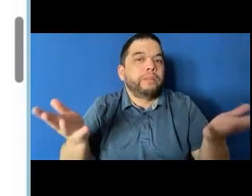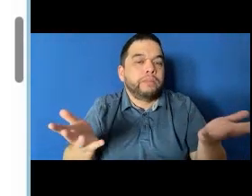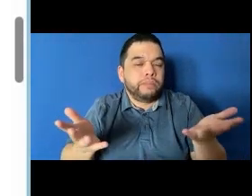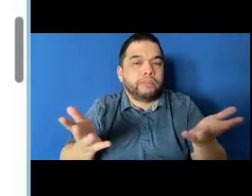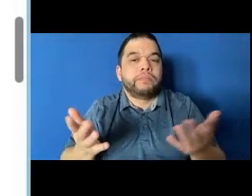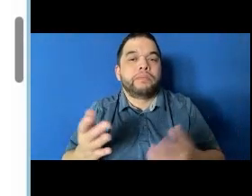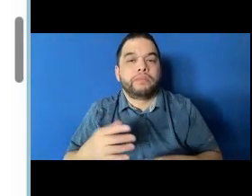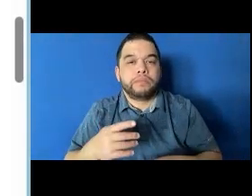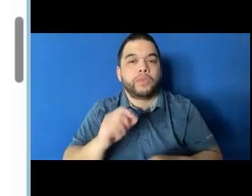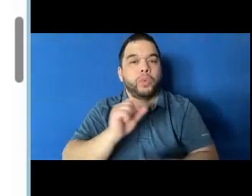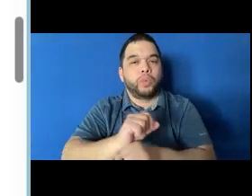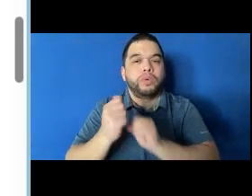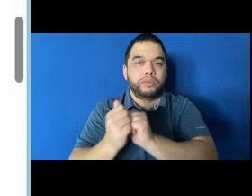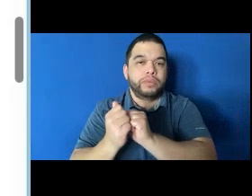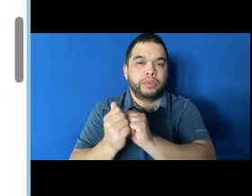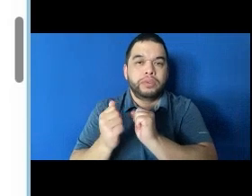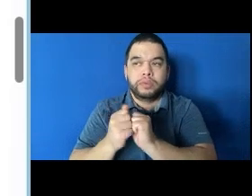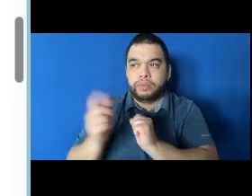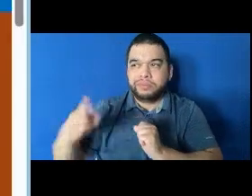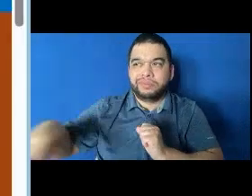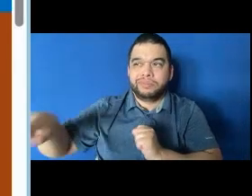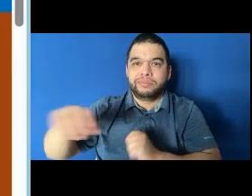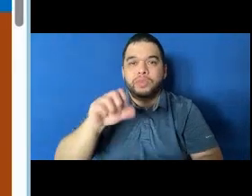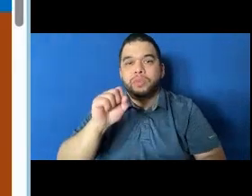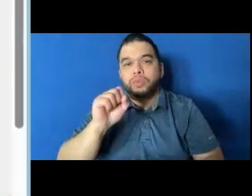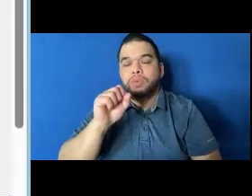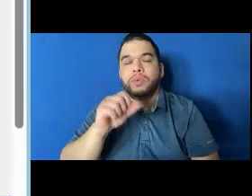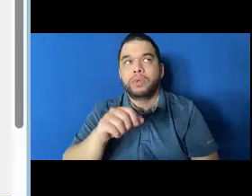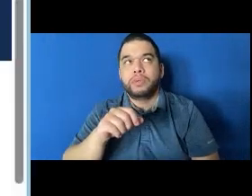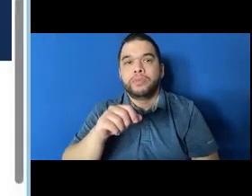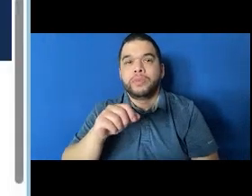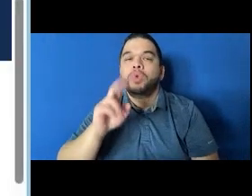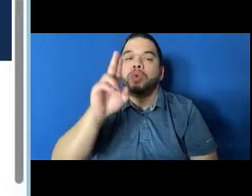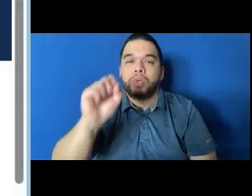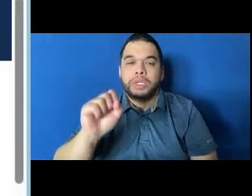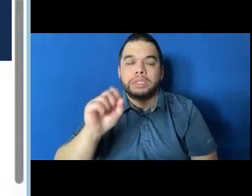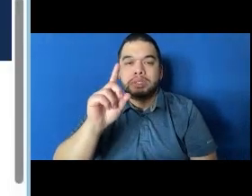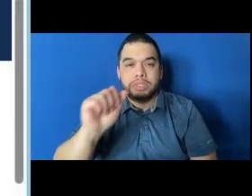work jointly with our colleagues of the USDA